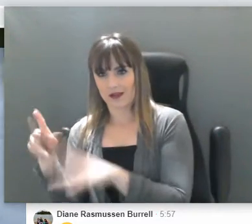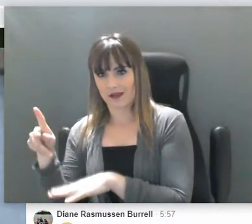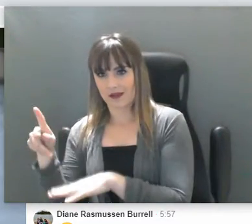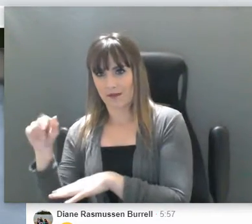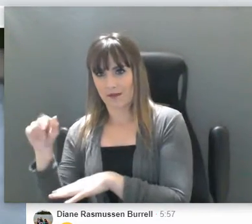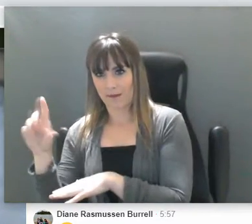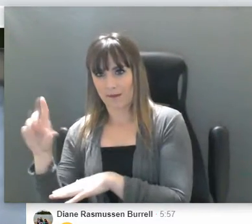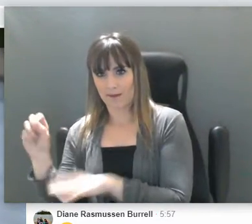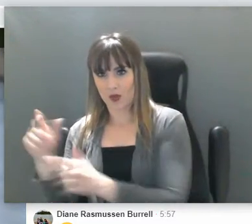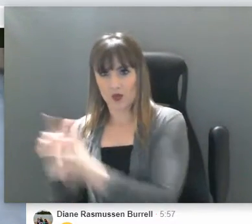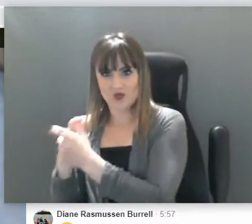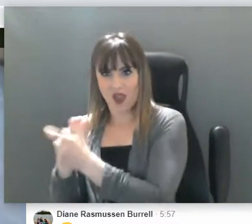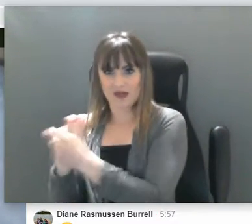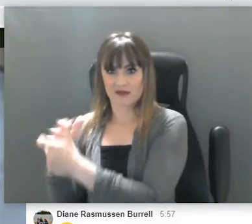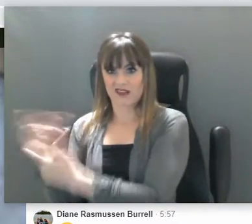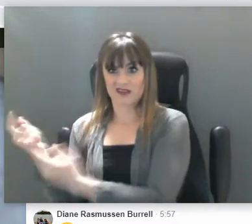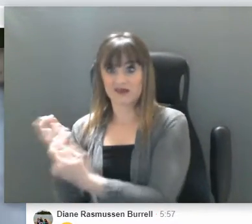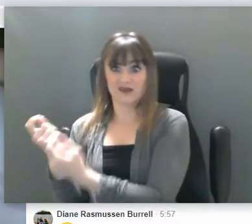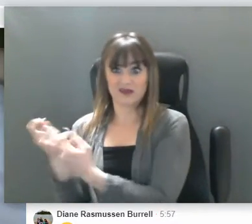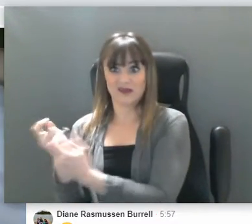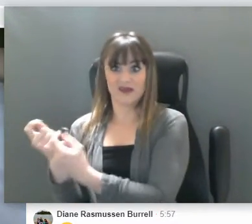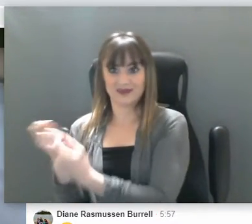gonna do his thing.